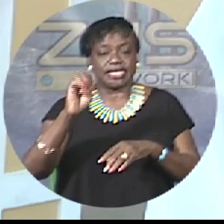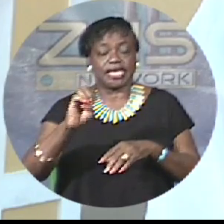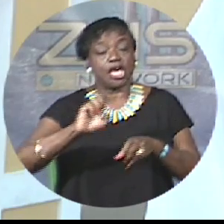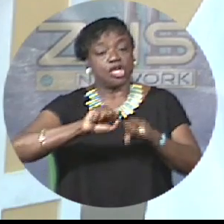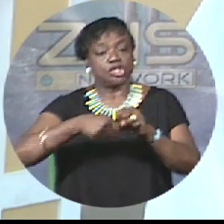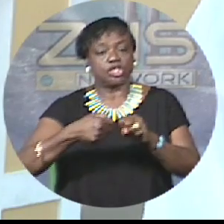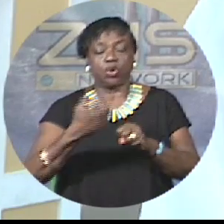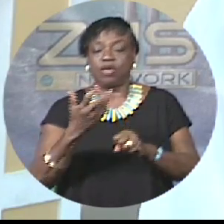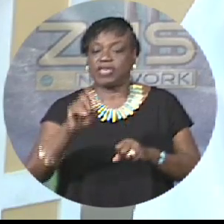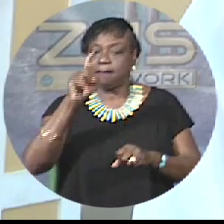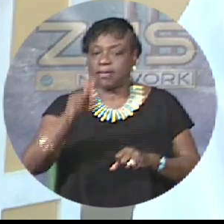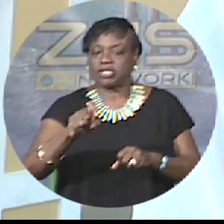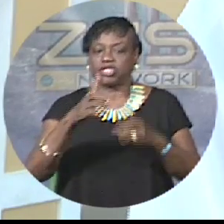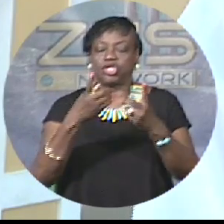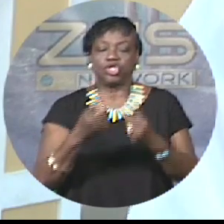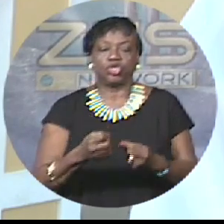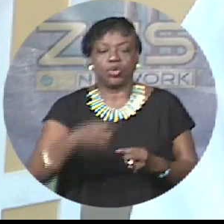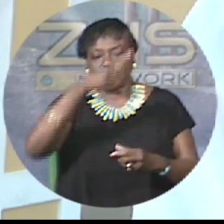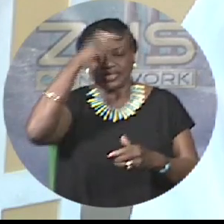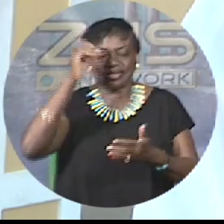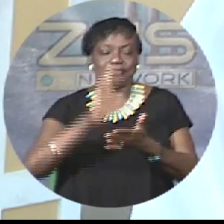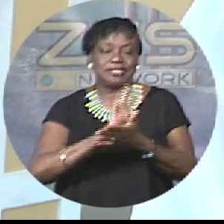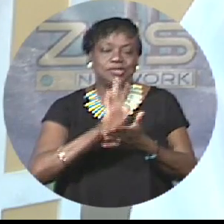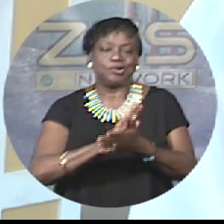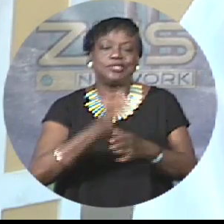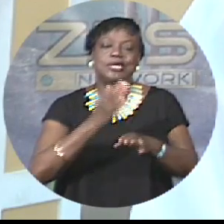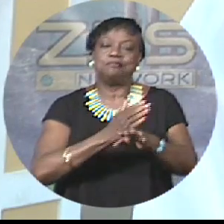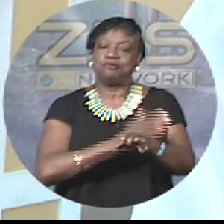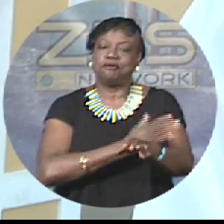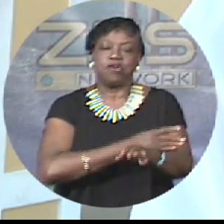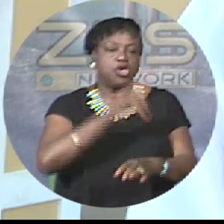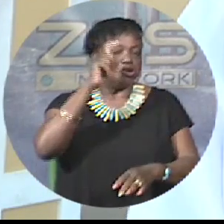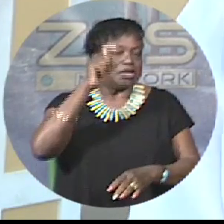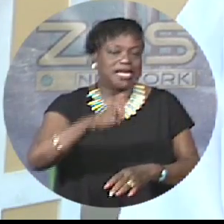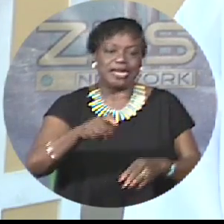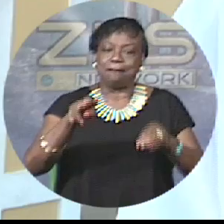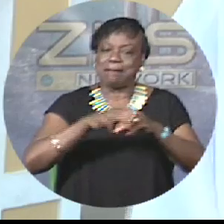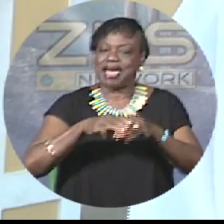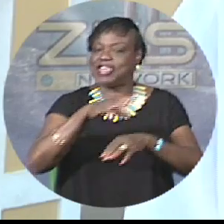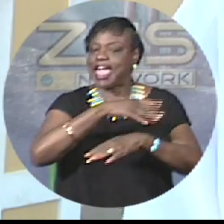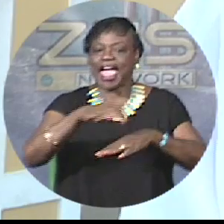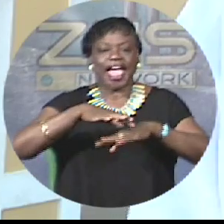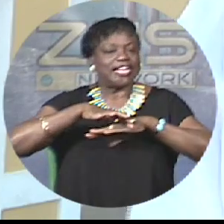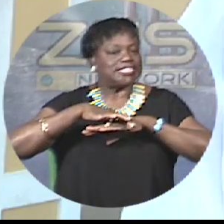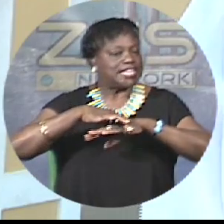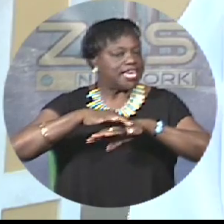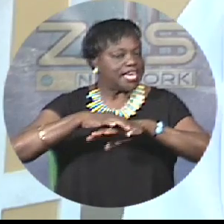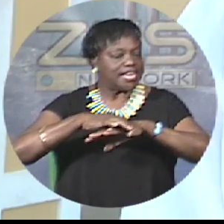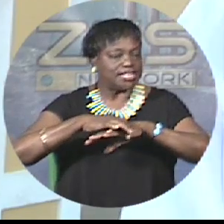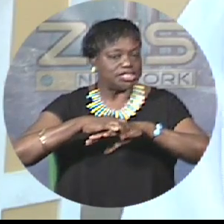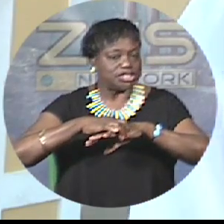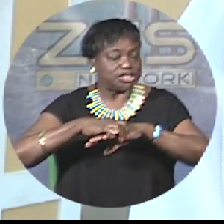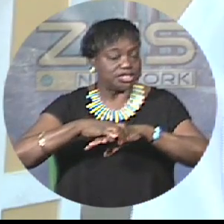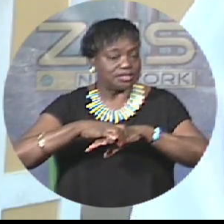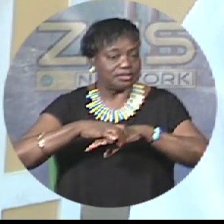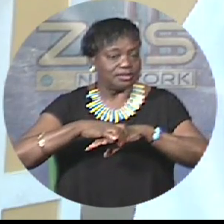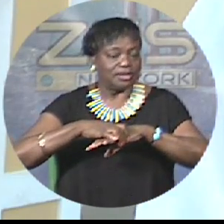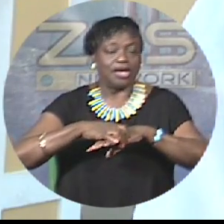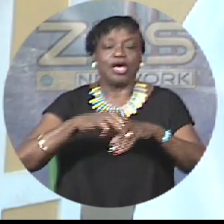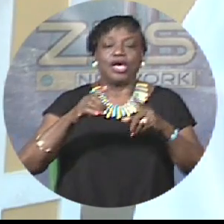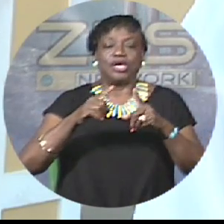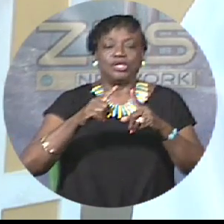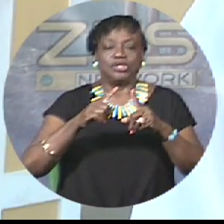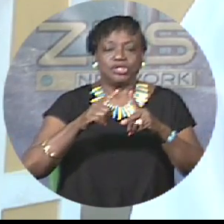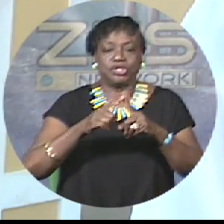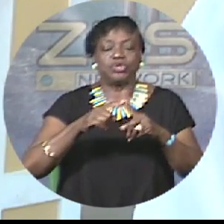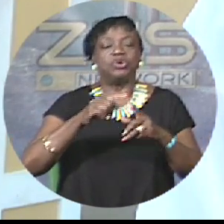to improve, because to get a high school diploma, you need to have English language and mathematics. Whether you have over 2-point or not, if you don't have language